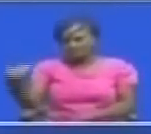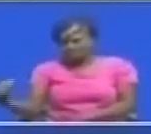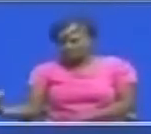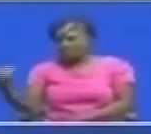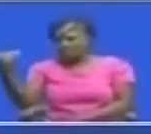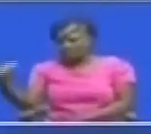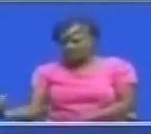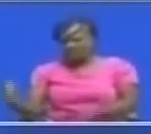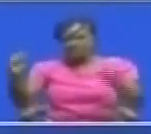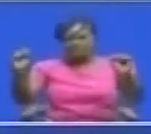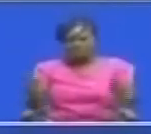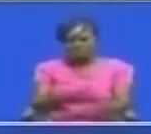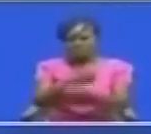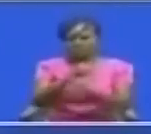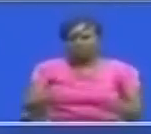children cannot be